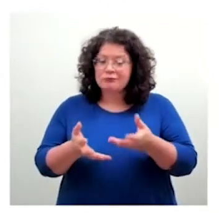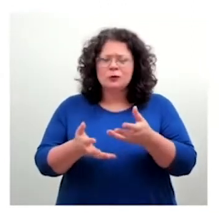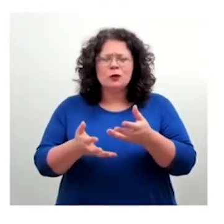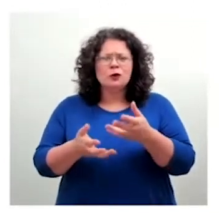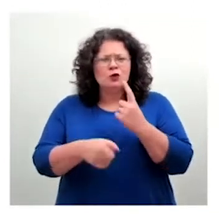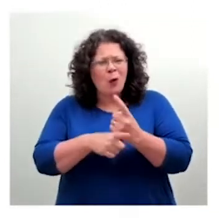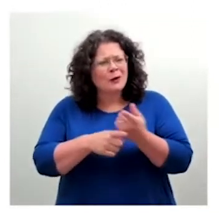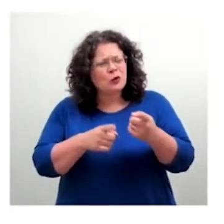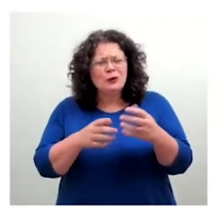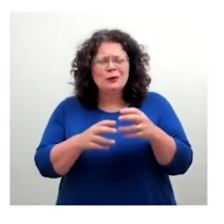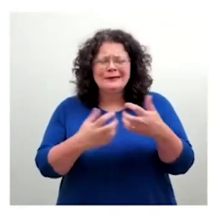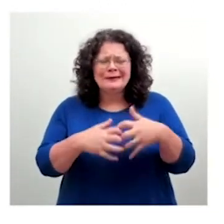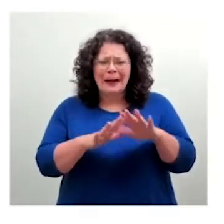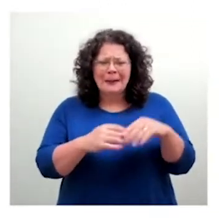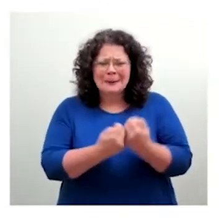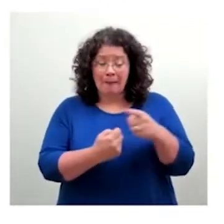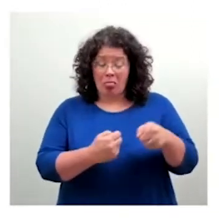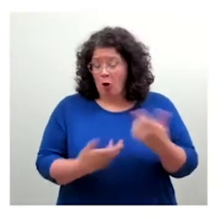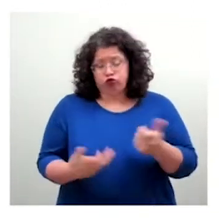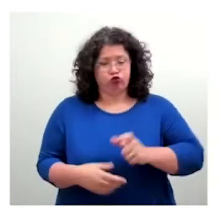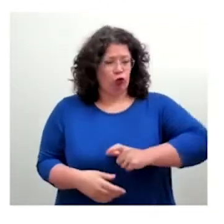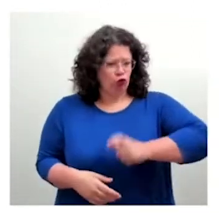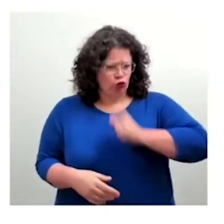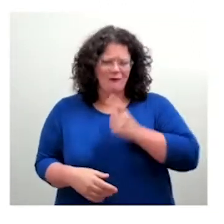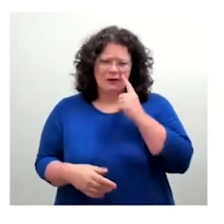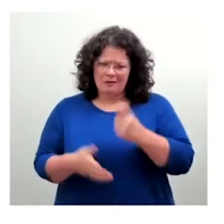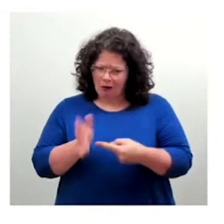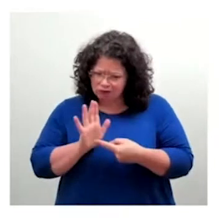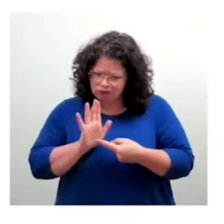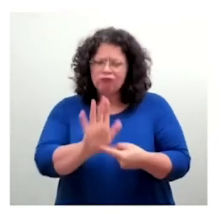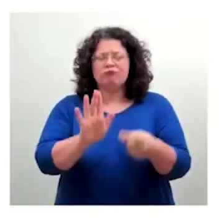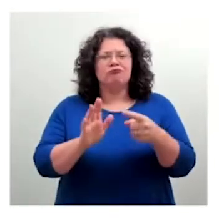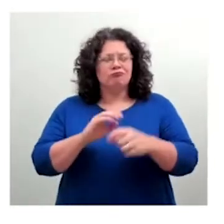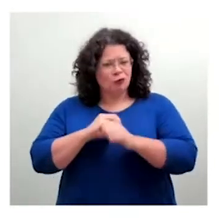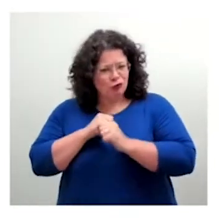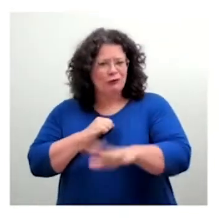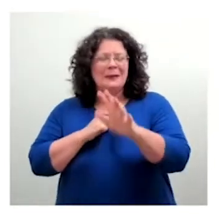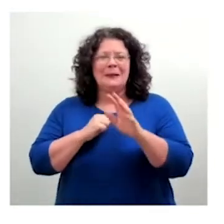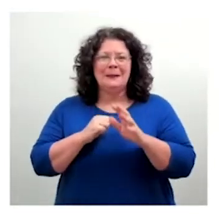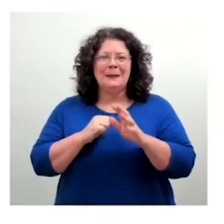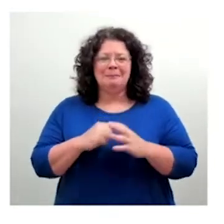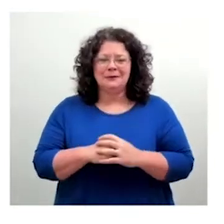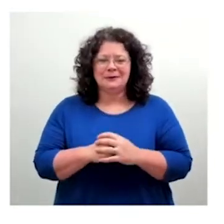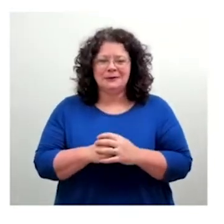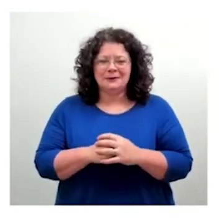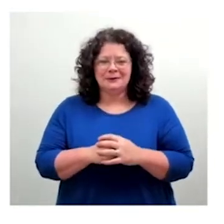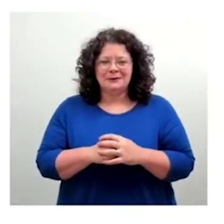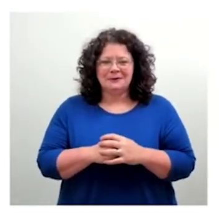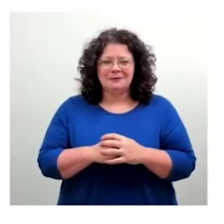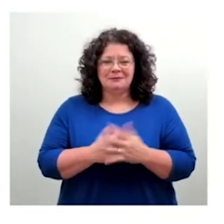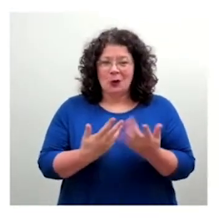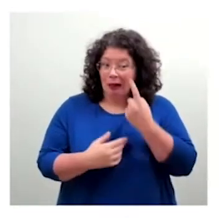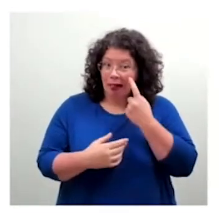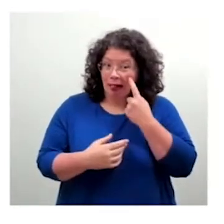through in stereo. In which case, as I start the presentation, one of the key sort